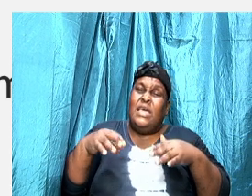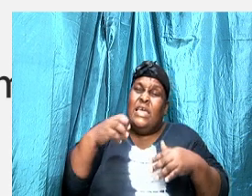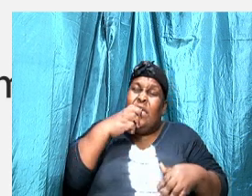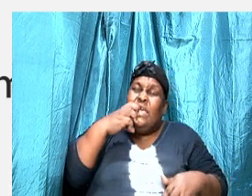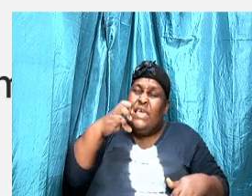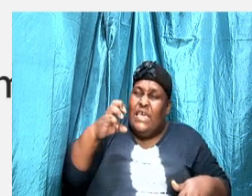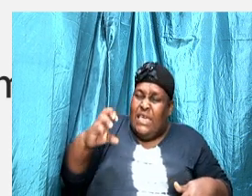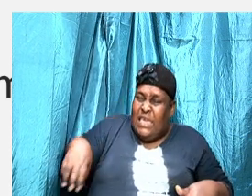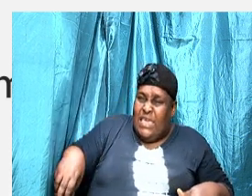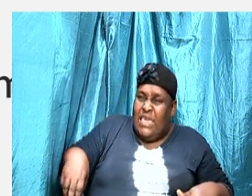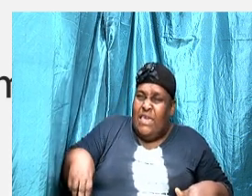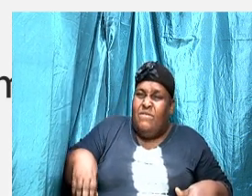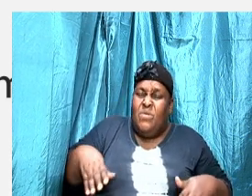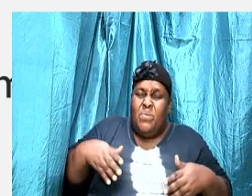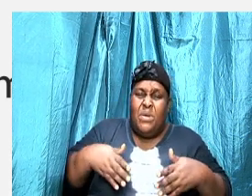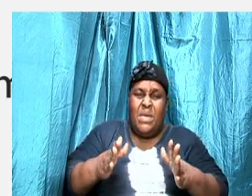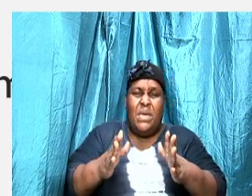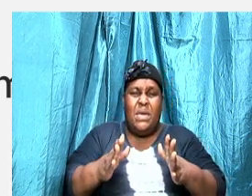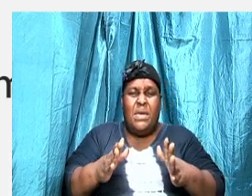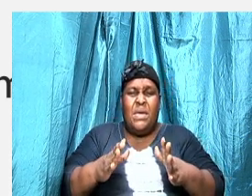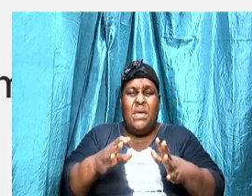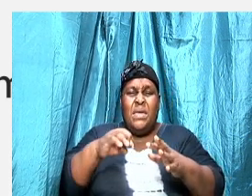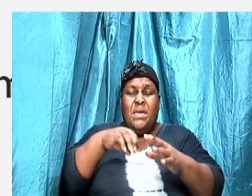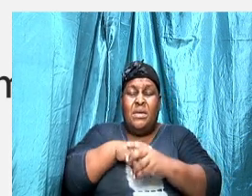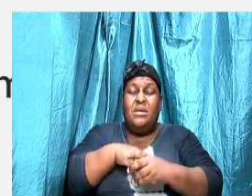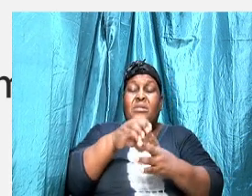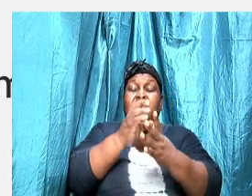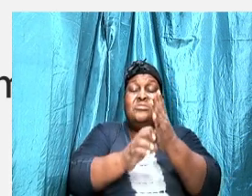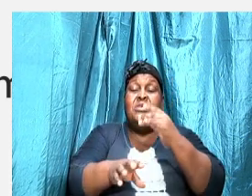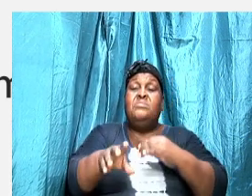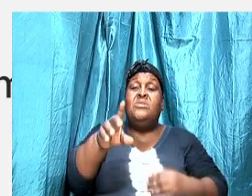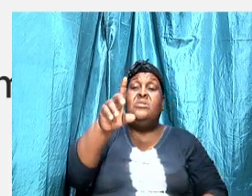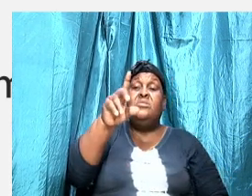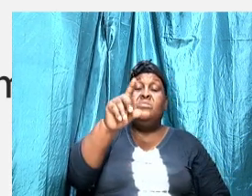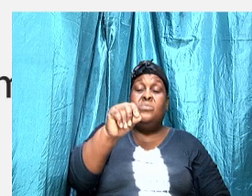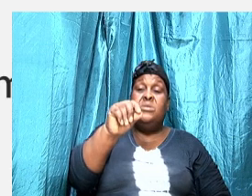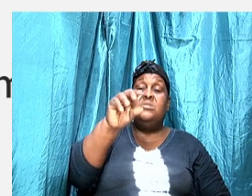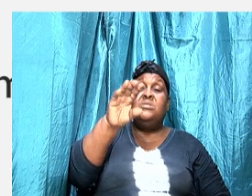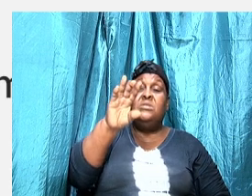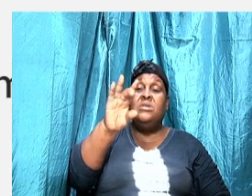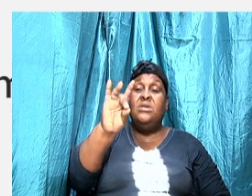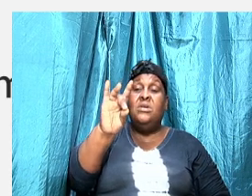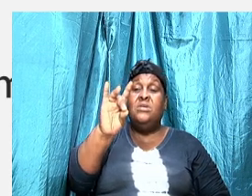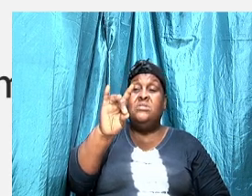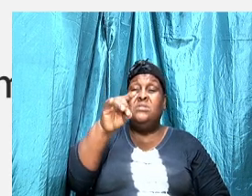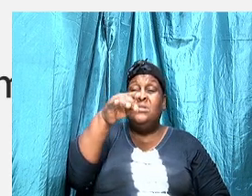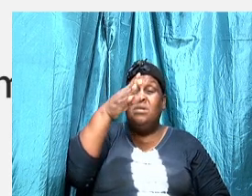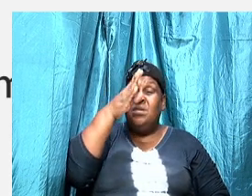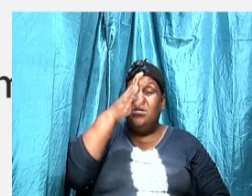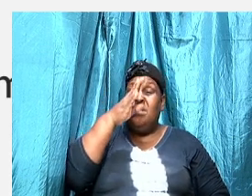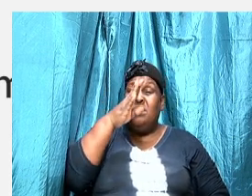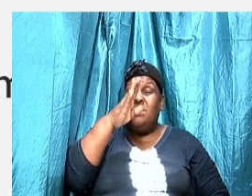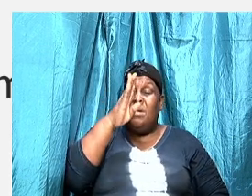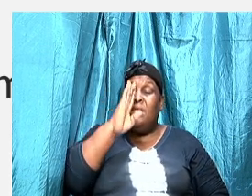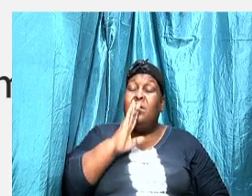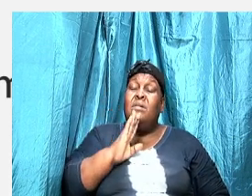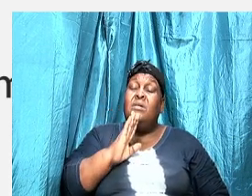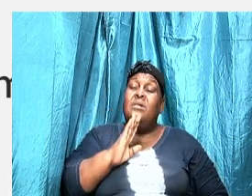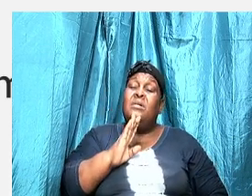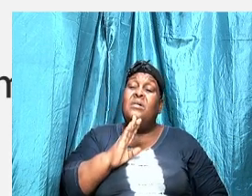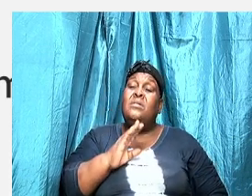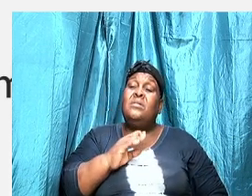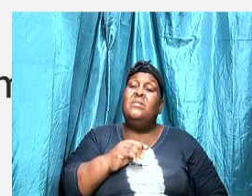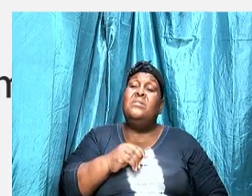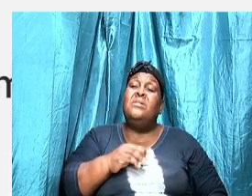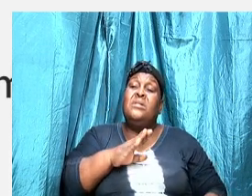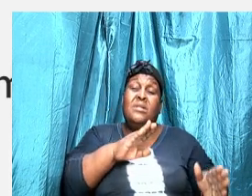in chapter 28, it says that he gave them up to, in verse 28, he gave